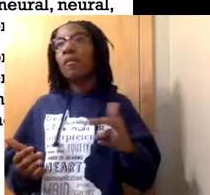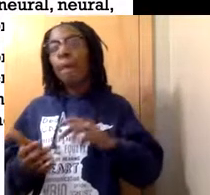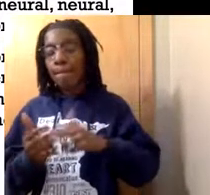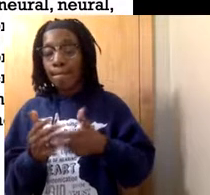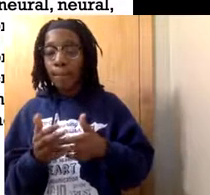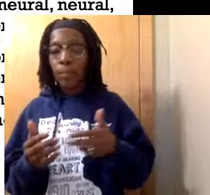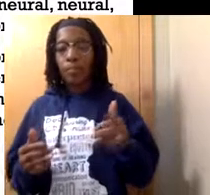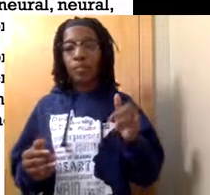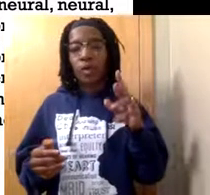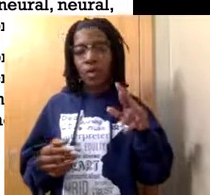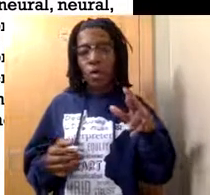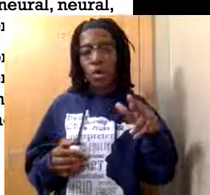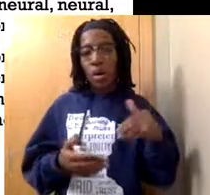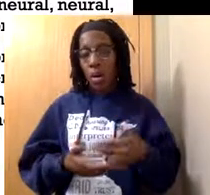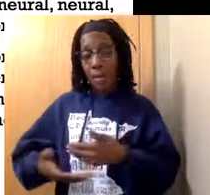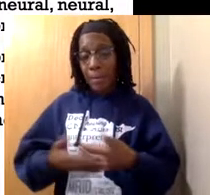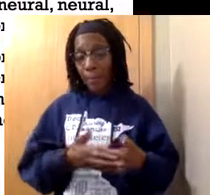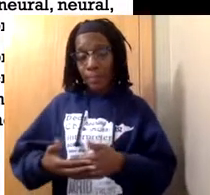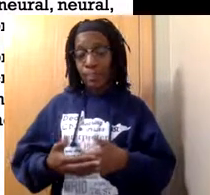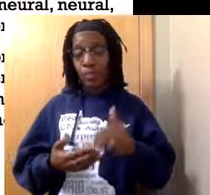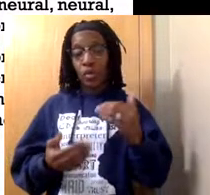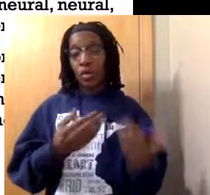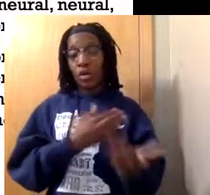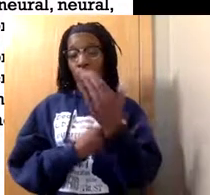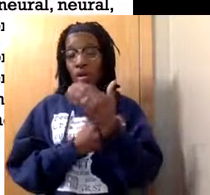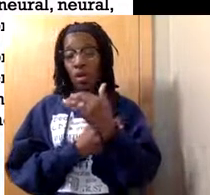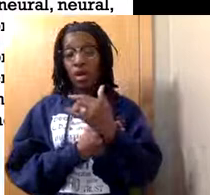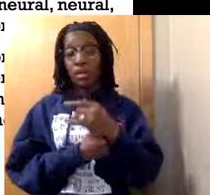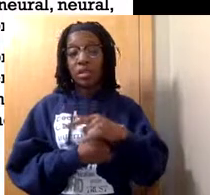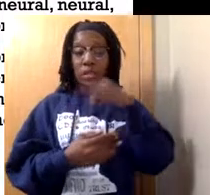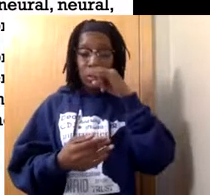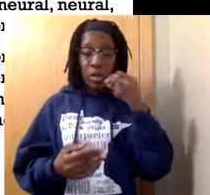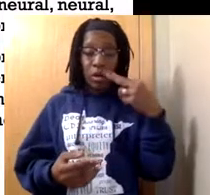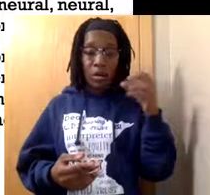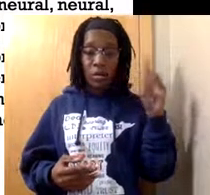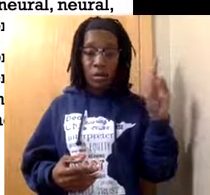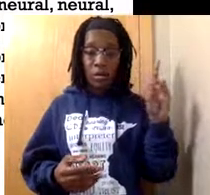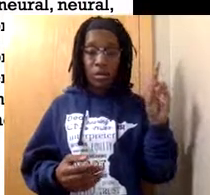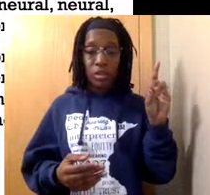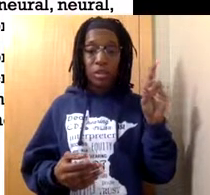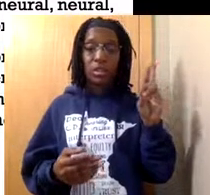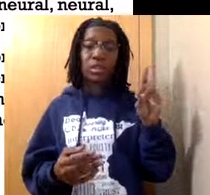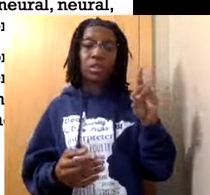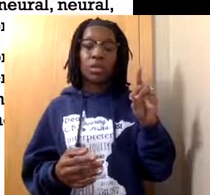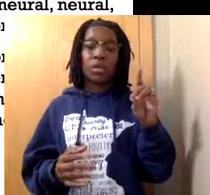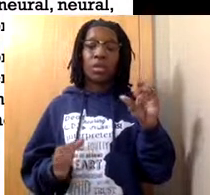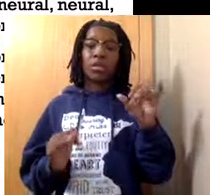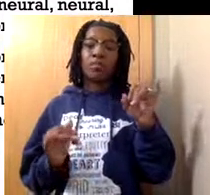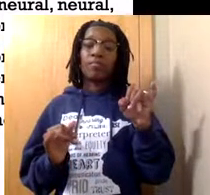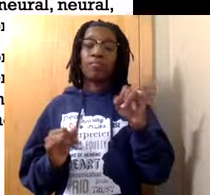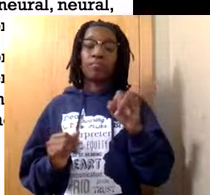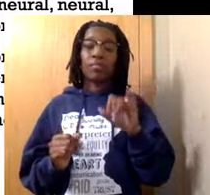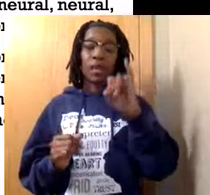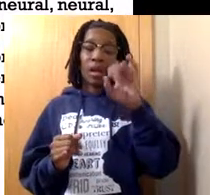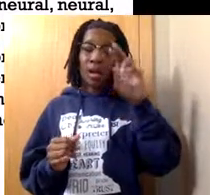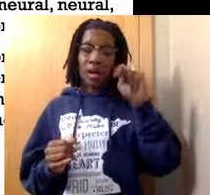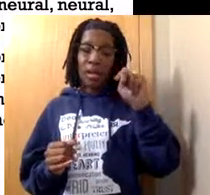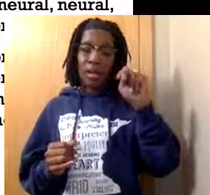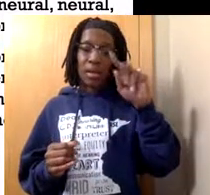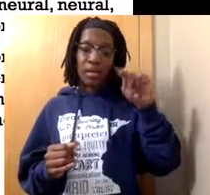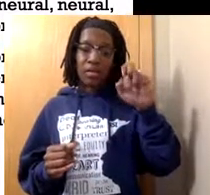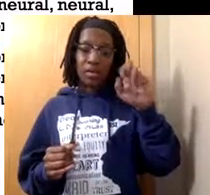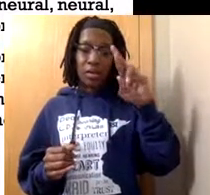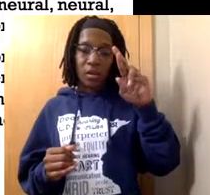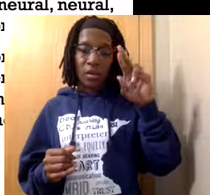infant or the early childhood intervention program, and it also helps infants and toddlers